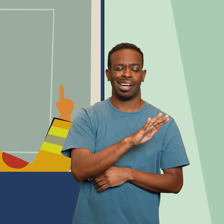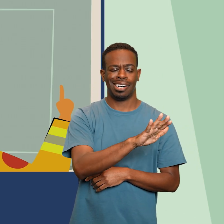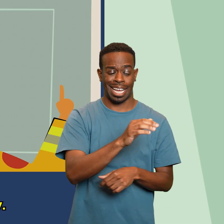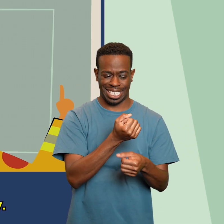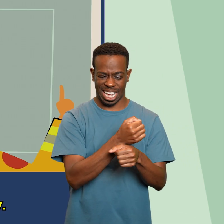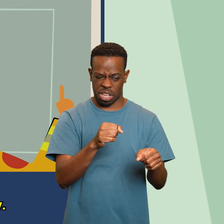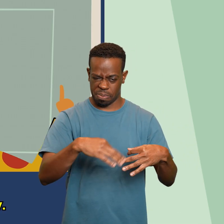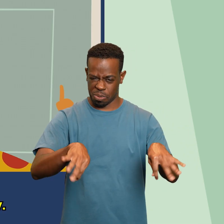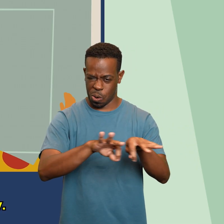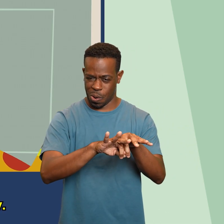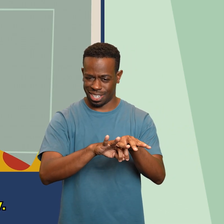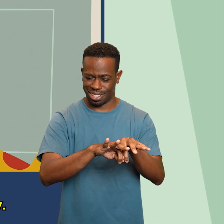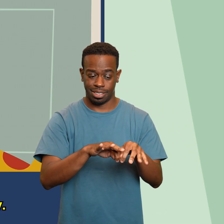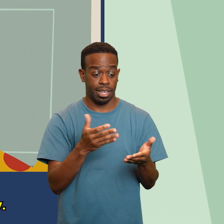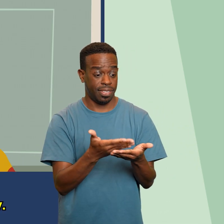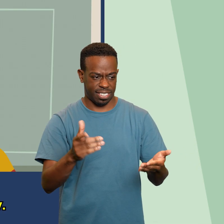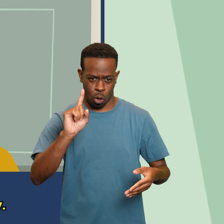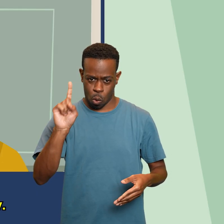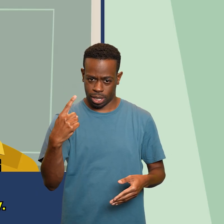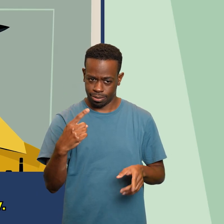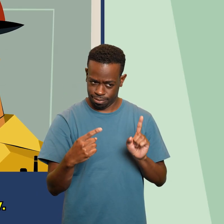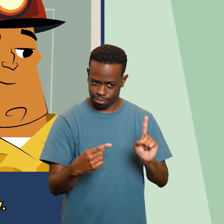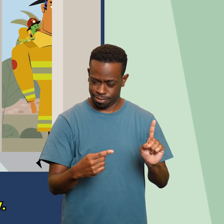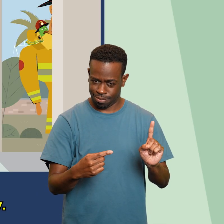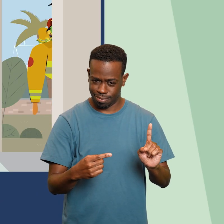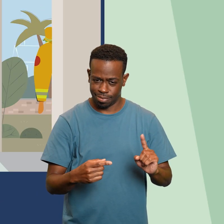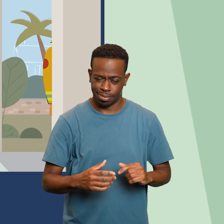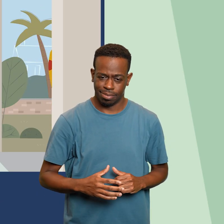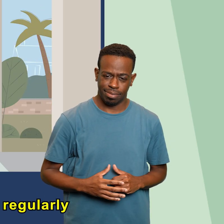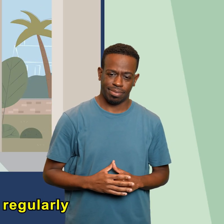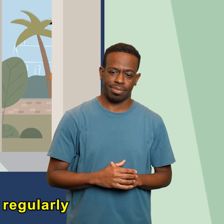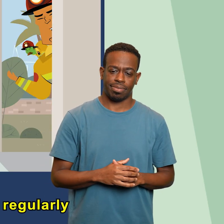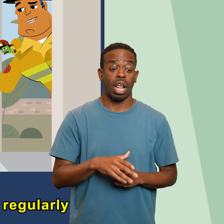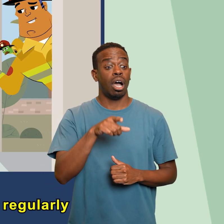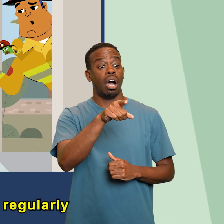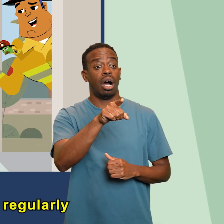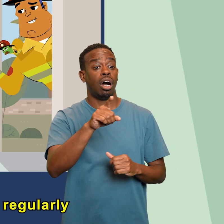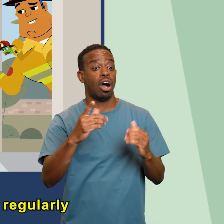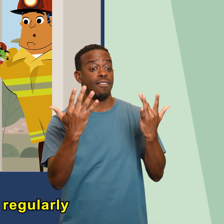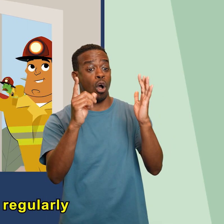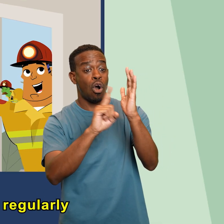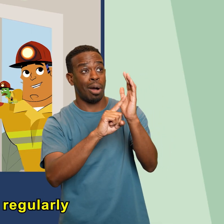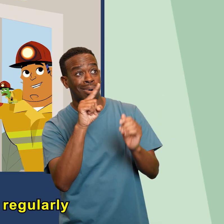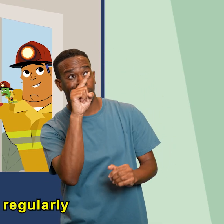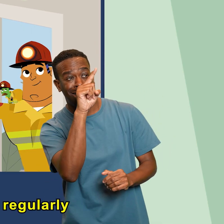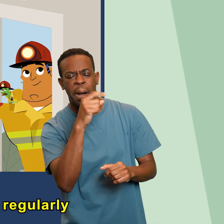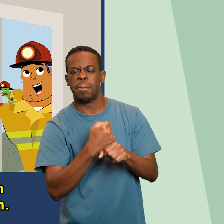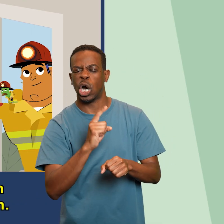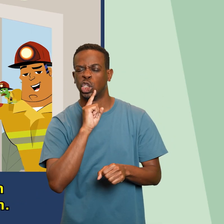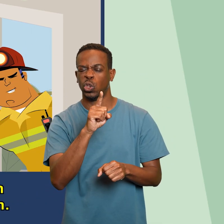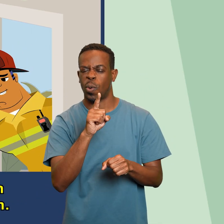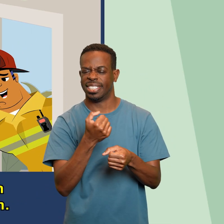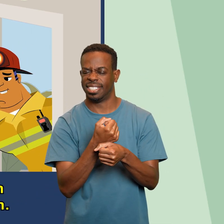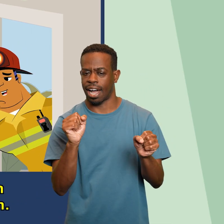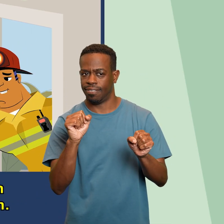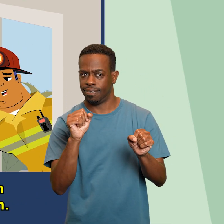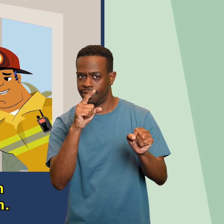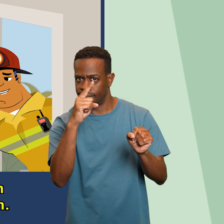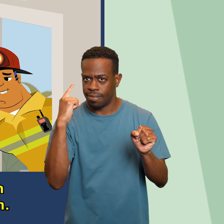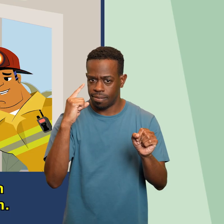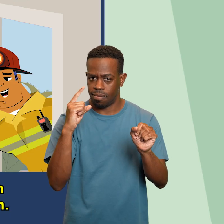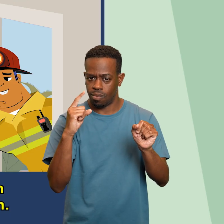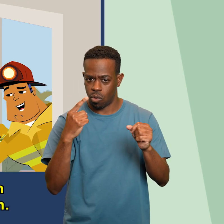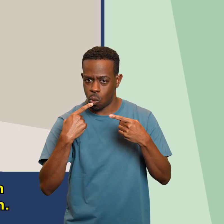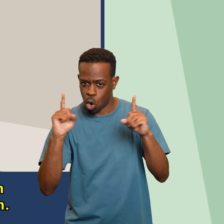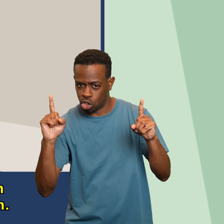Safety first, Dexter. Essentials only. And test your smoke detectors regularly to make sure they're in good